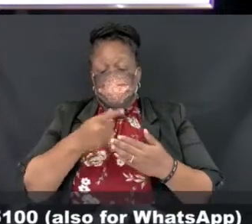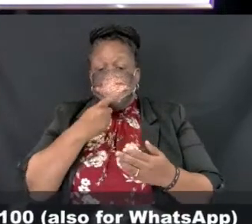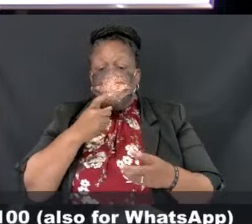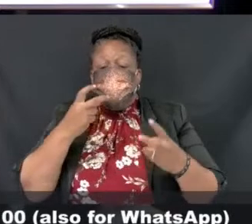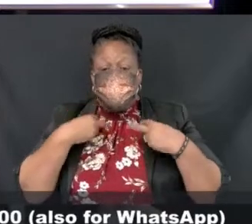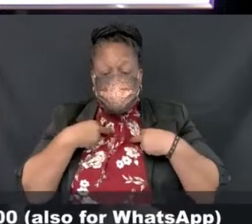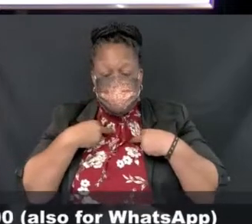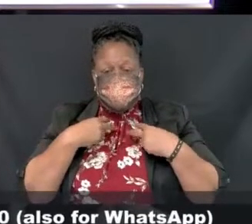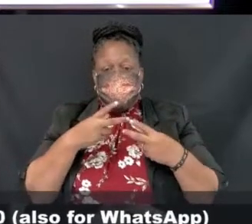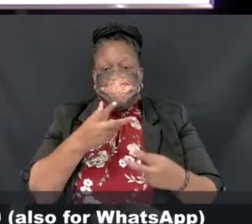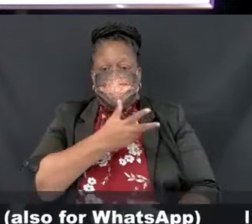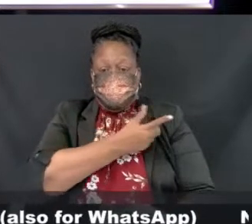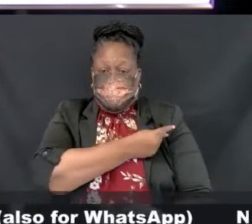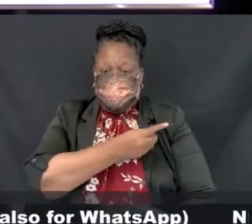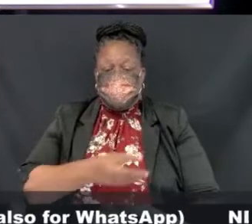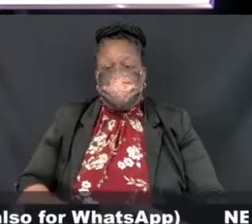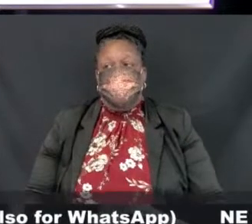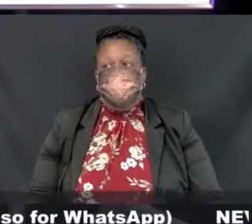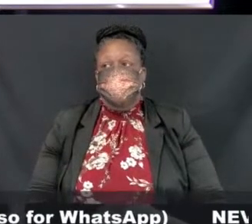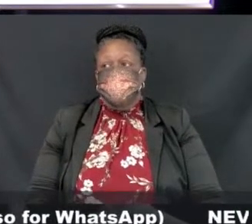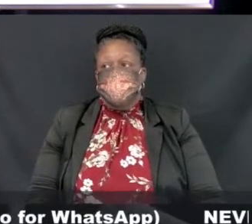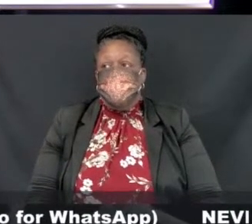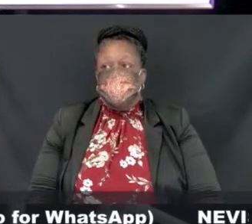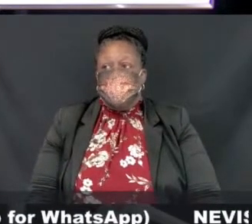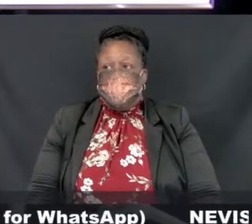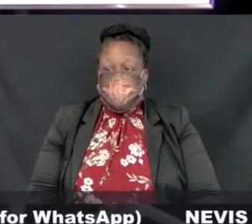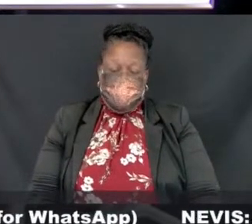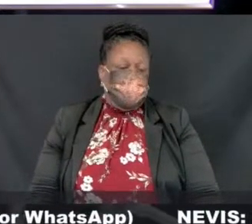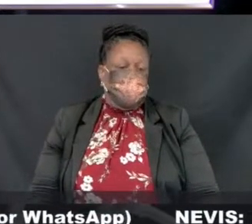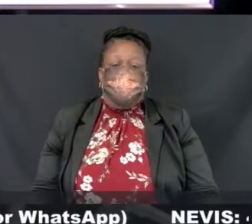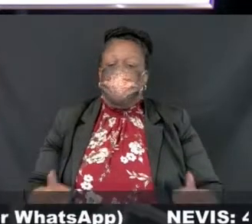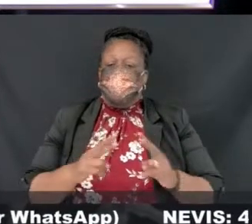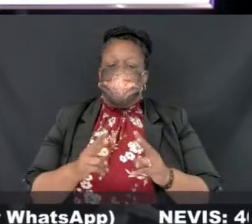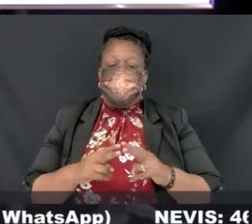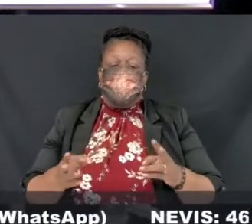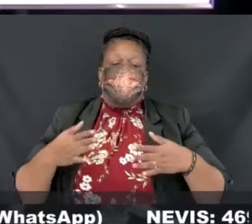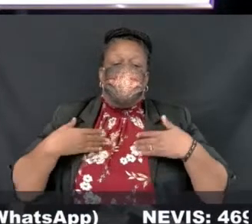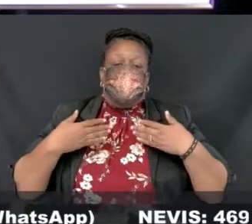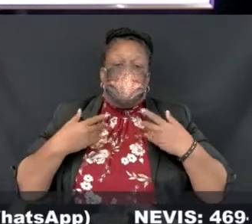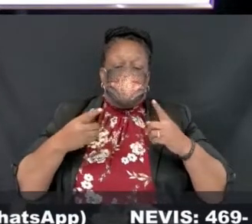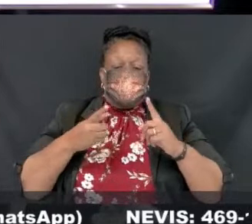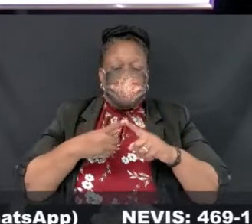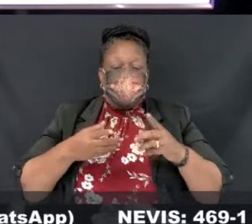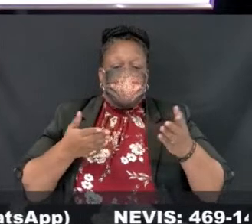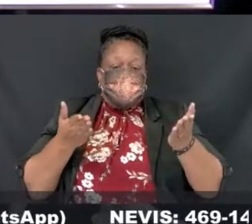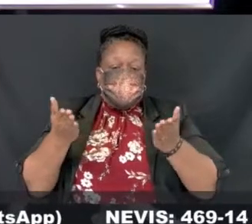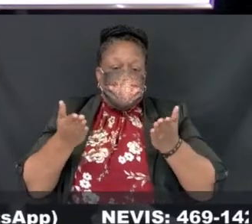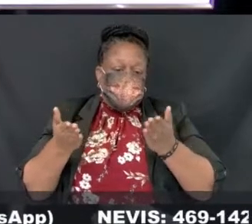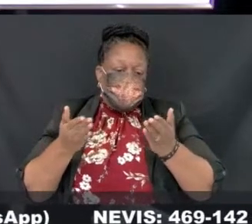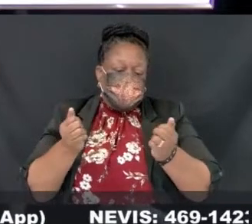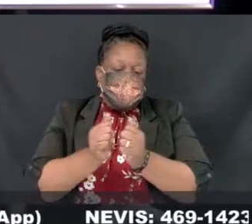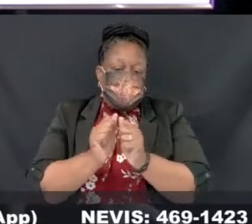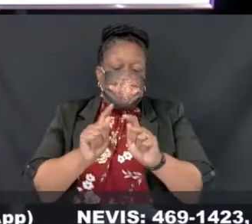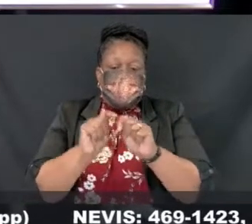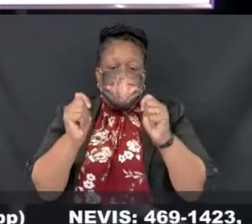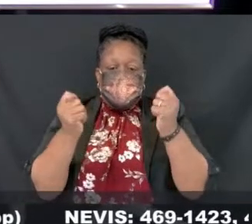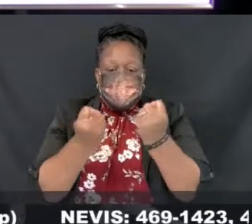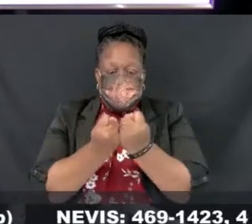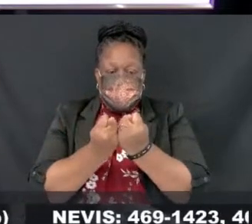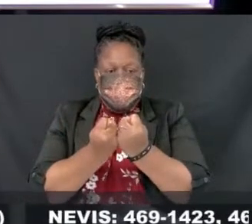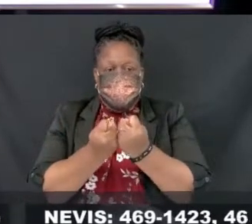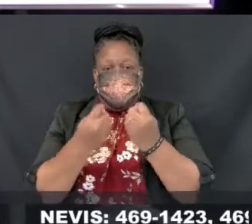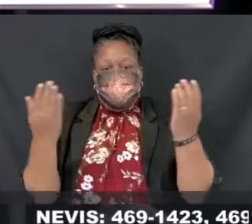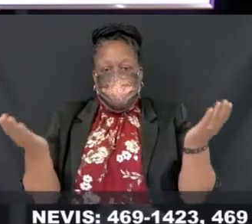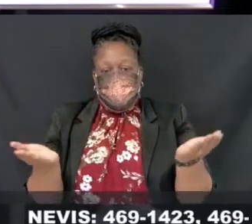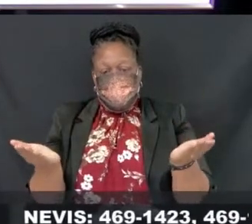this fight. Finally, it was an honor for me to have served with the dedicated team of the NEOC led by